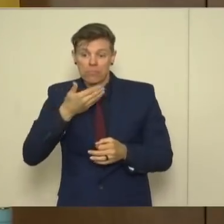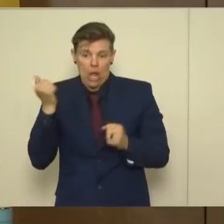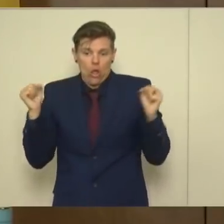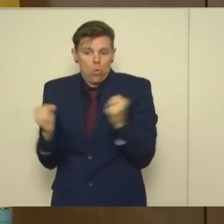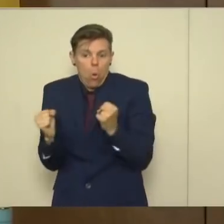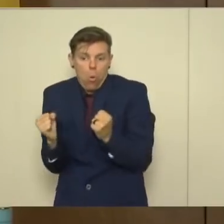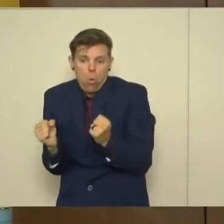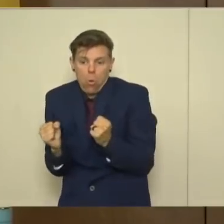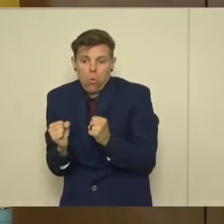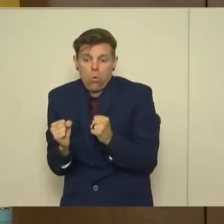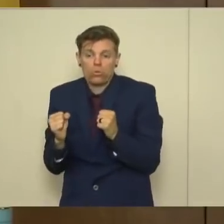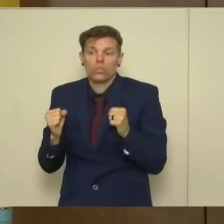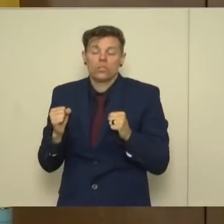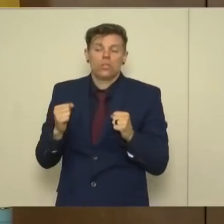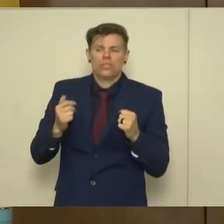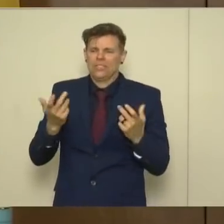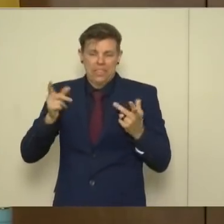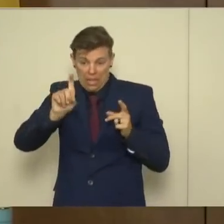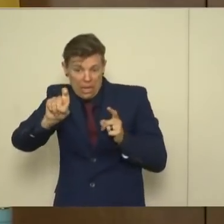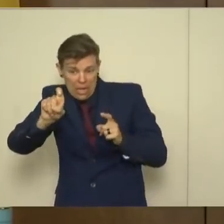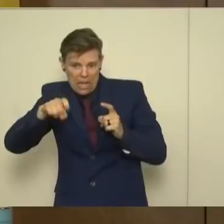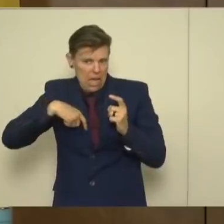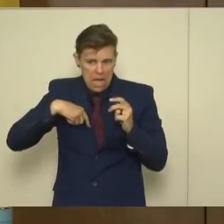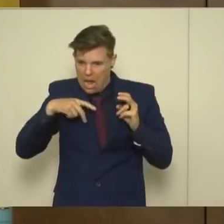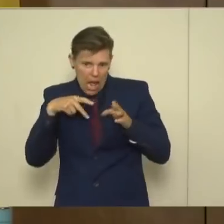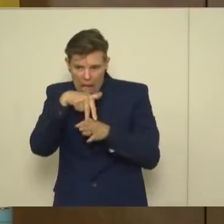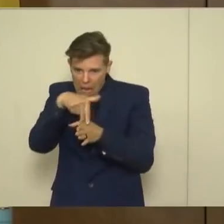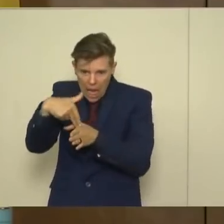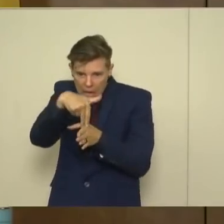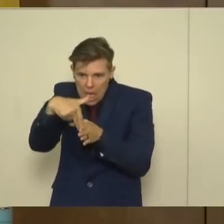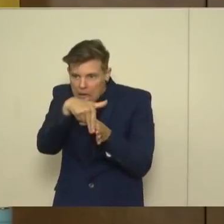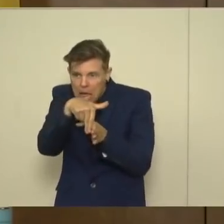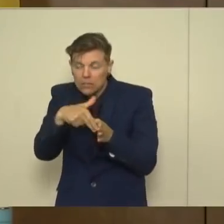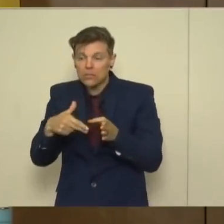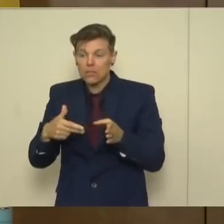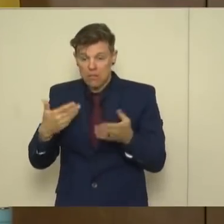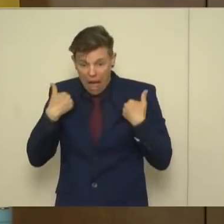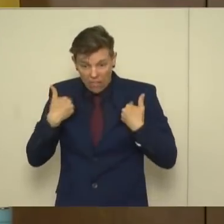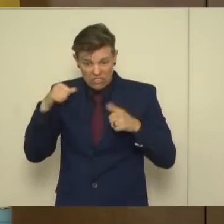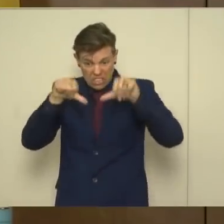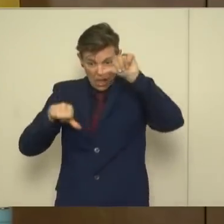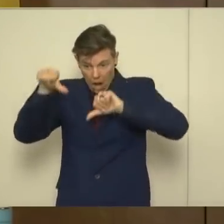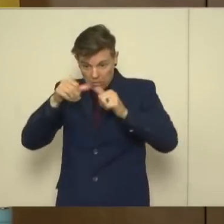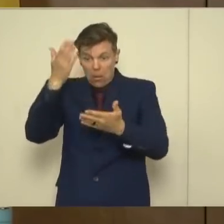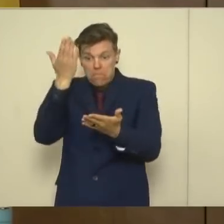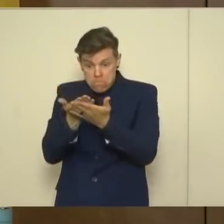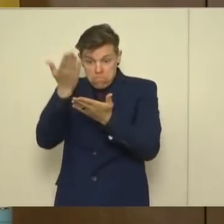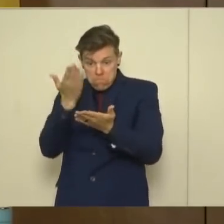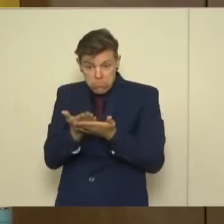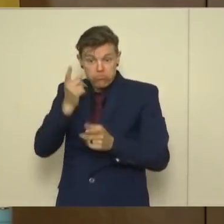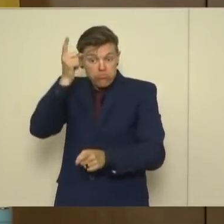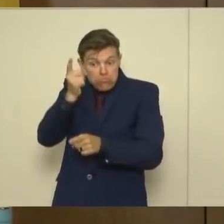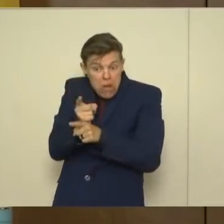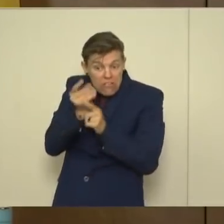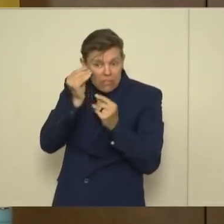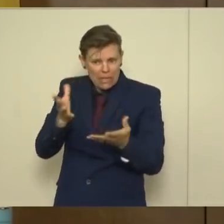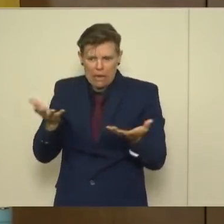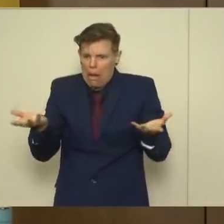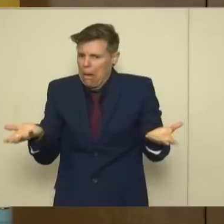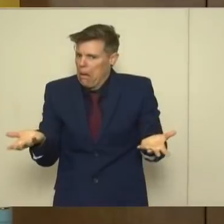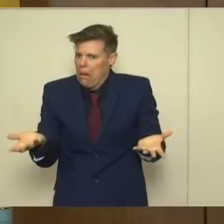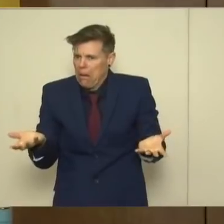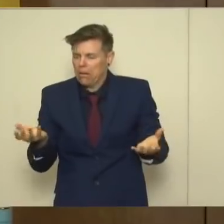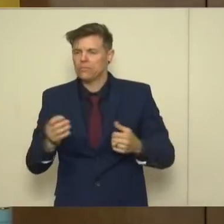months. Now, I'm not sure that there's any evidence to support that, given that there's a diminishing rate